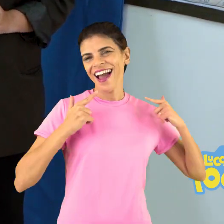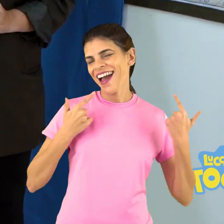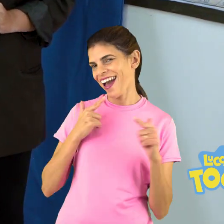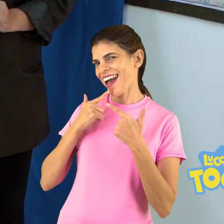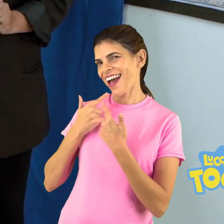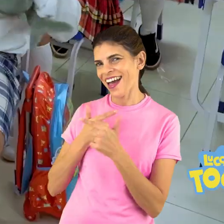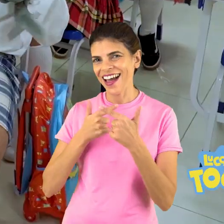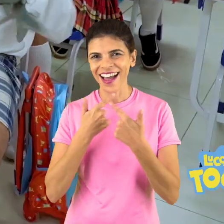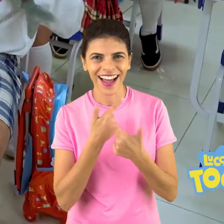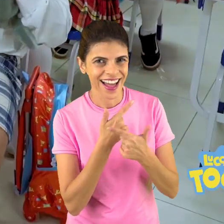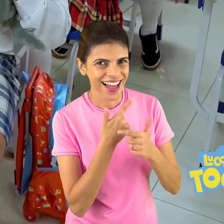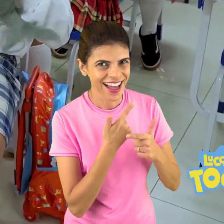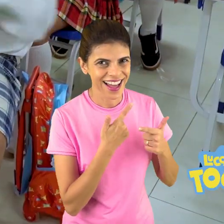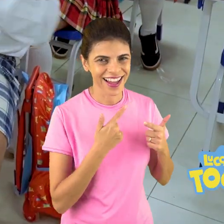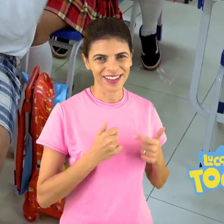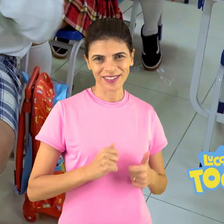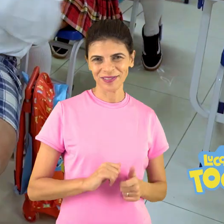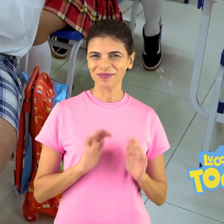risada, ha ha ha.